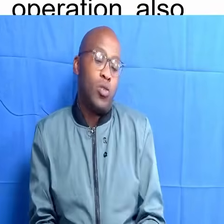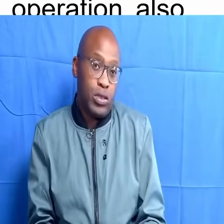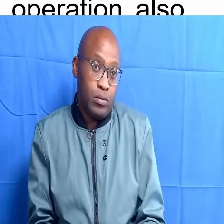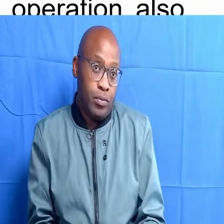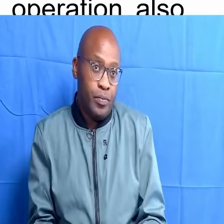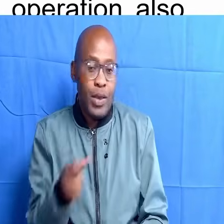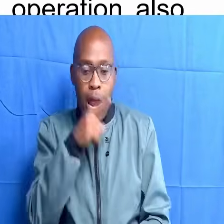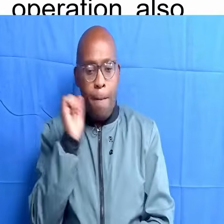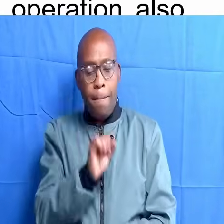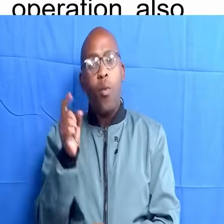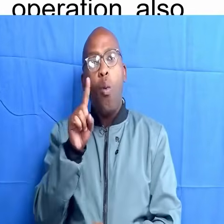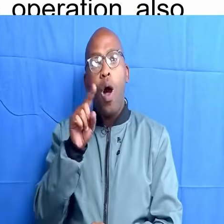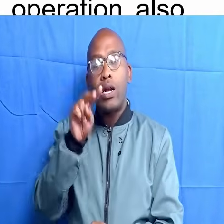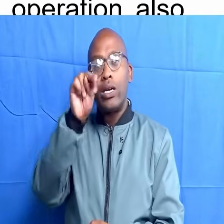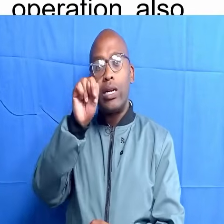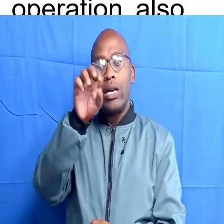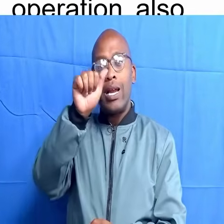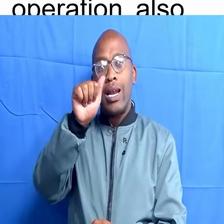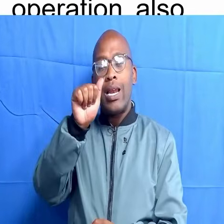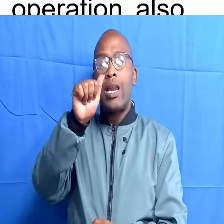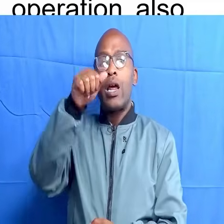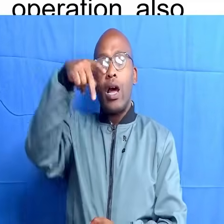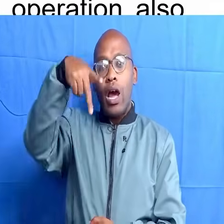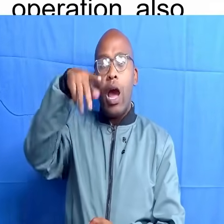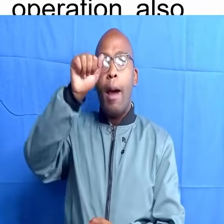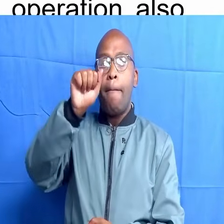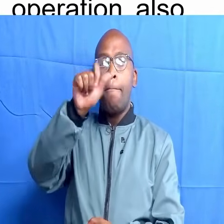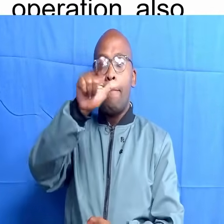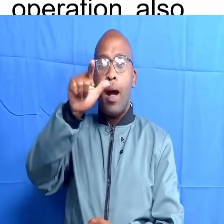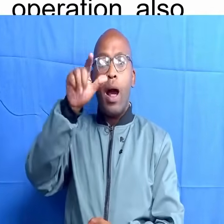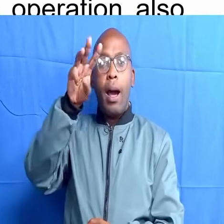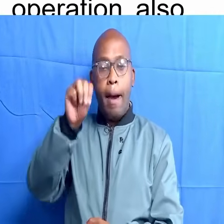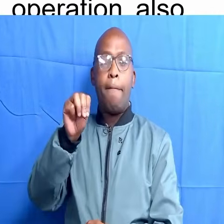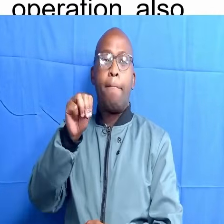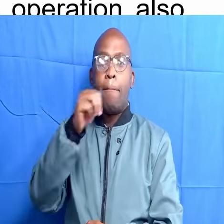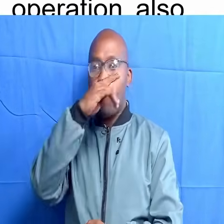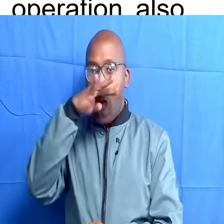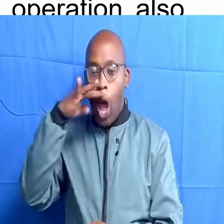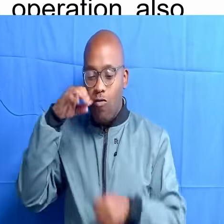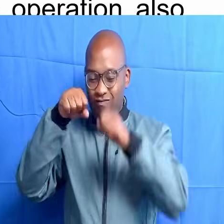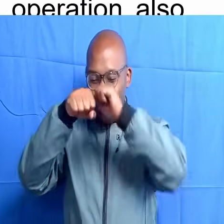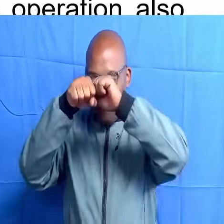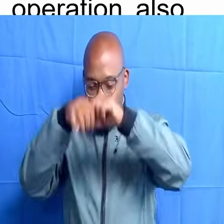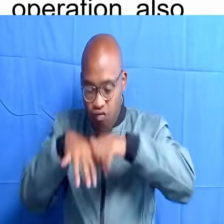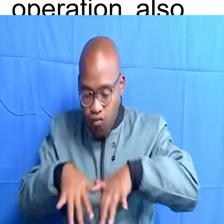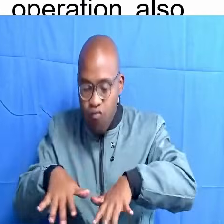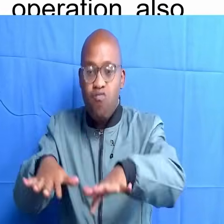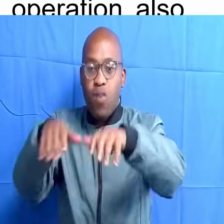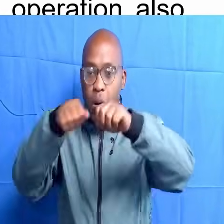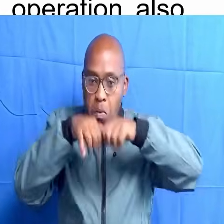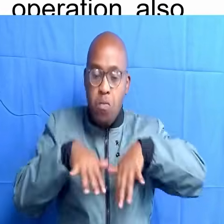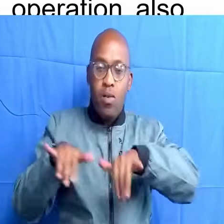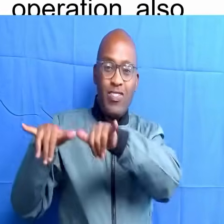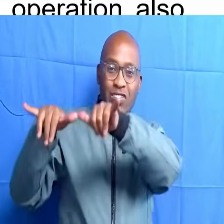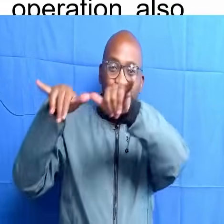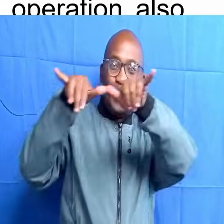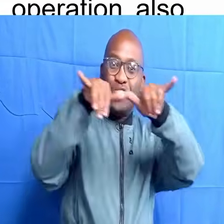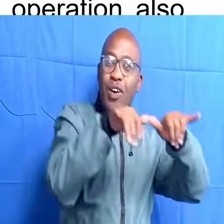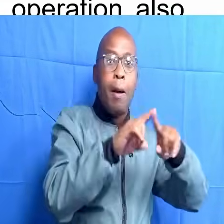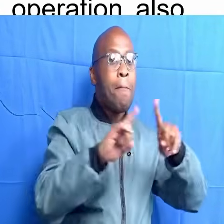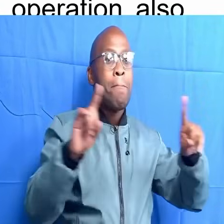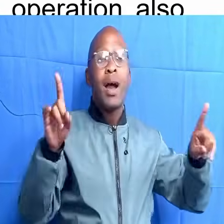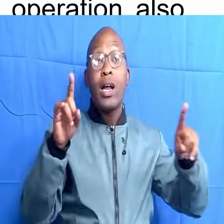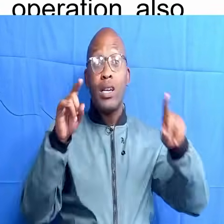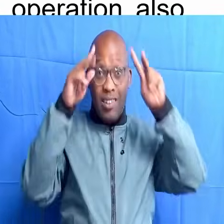was called napalm. And that napalm gas, it was there so that it can destroy the Viet Congs, but